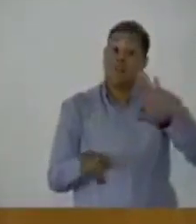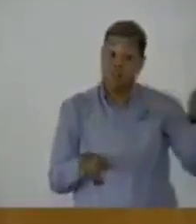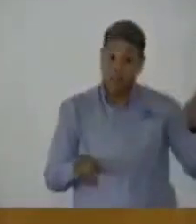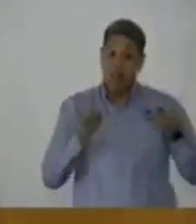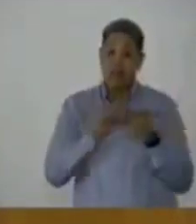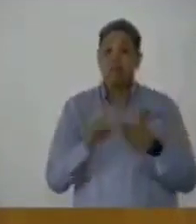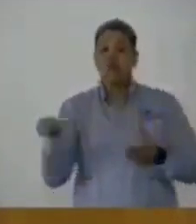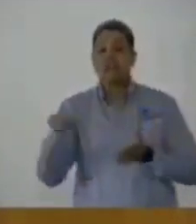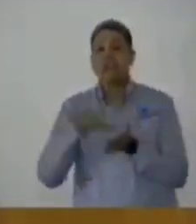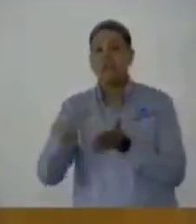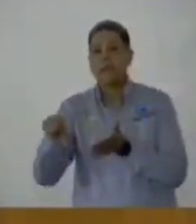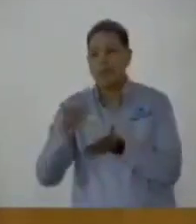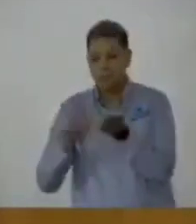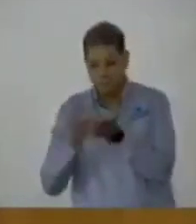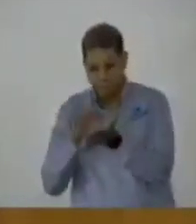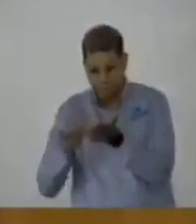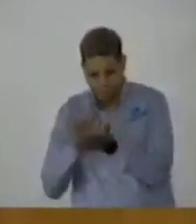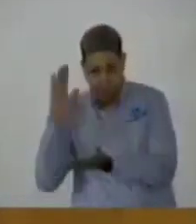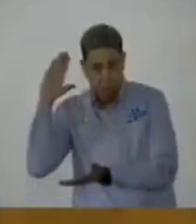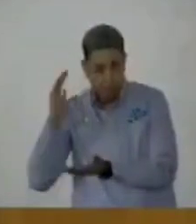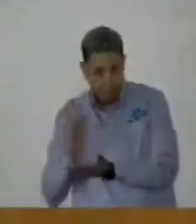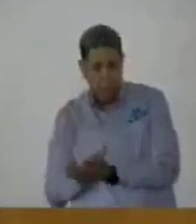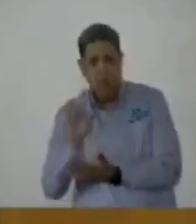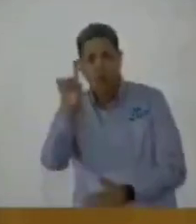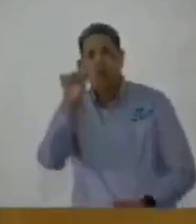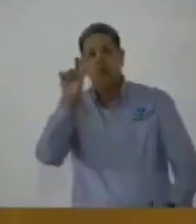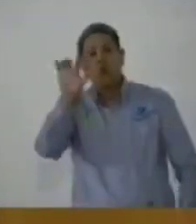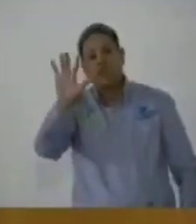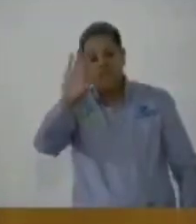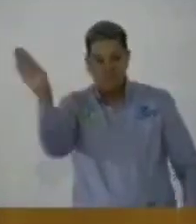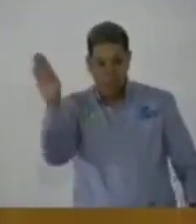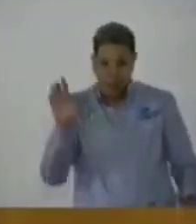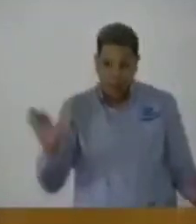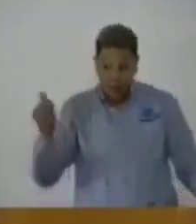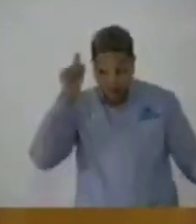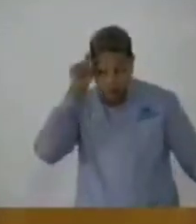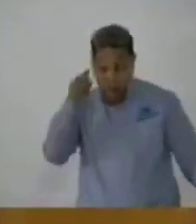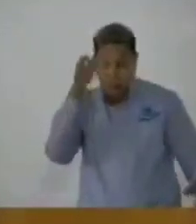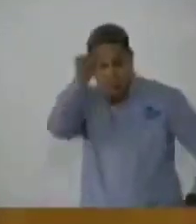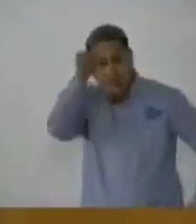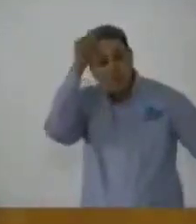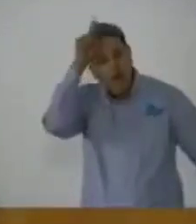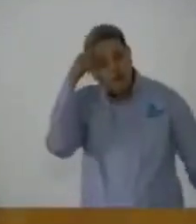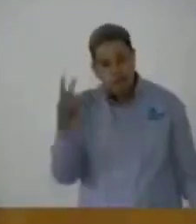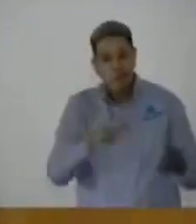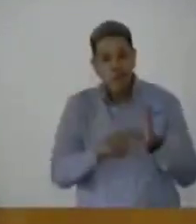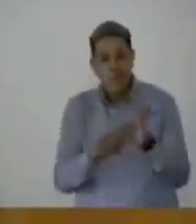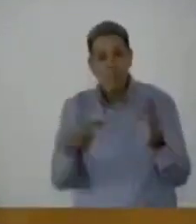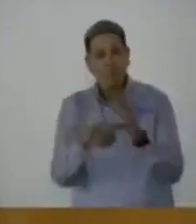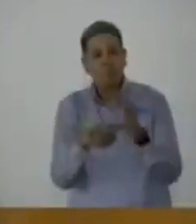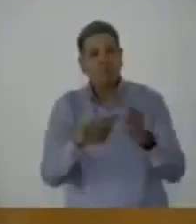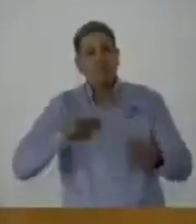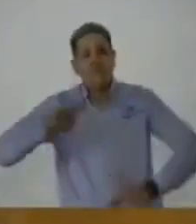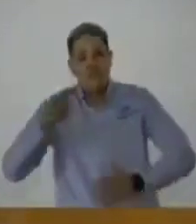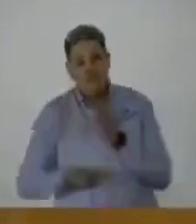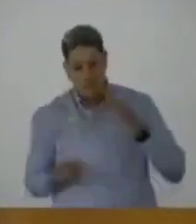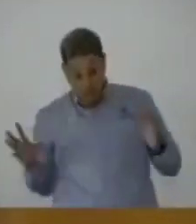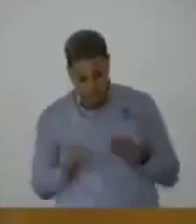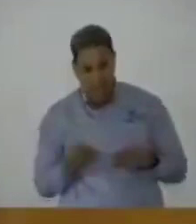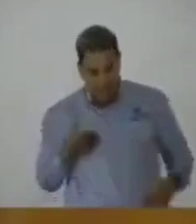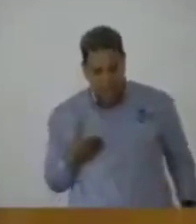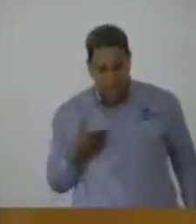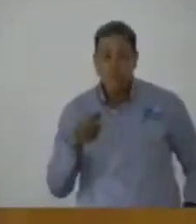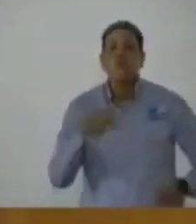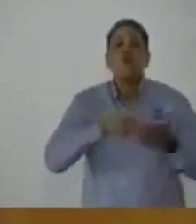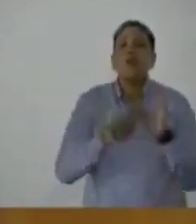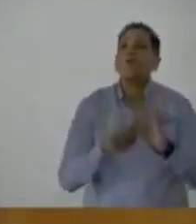and the pay down of debt, $125 billion. Now, again, you have to understand, the debt have a cost to it. And so